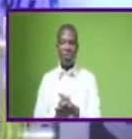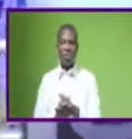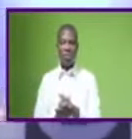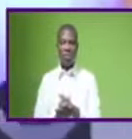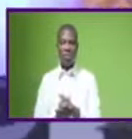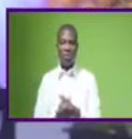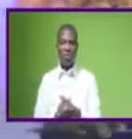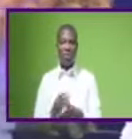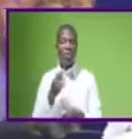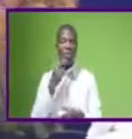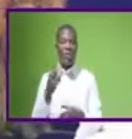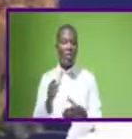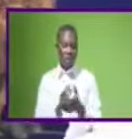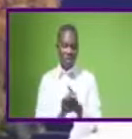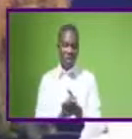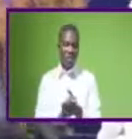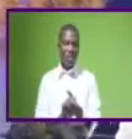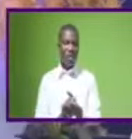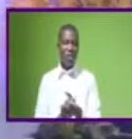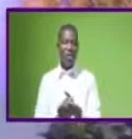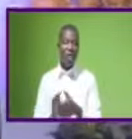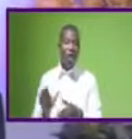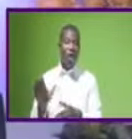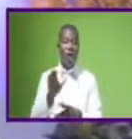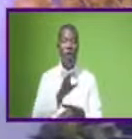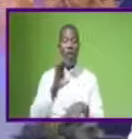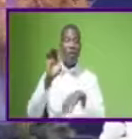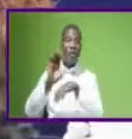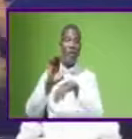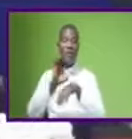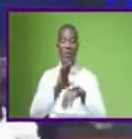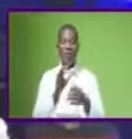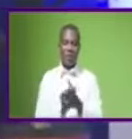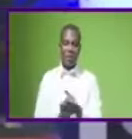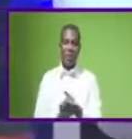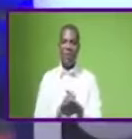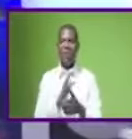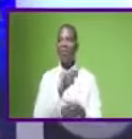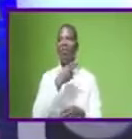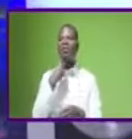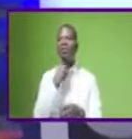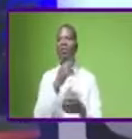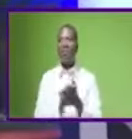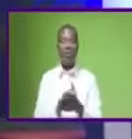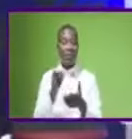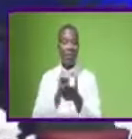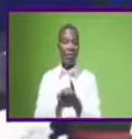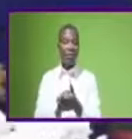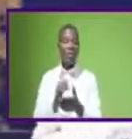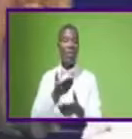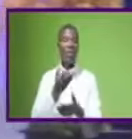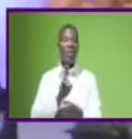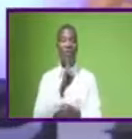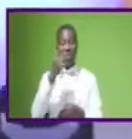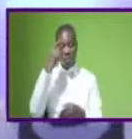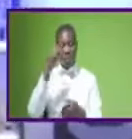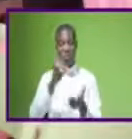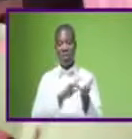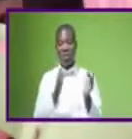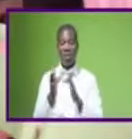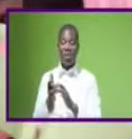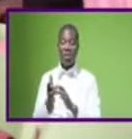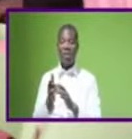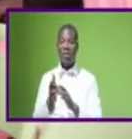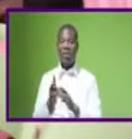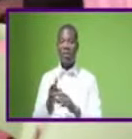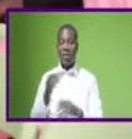asofo ane nsori a efa Yesu mfoni no a ade no a wonde aye Yesu mfoni. You appreciate that all the